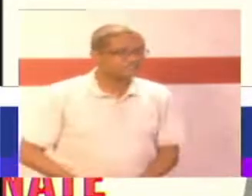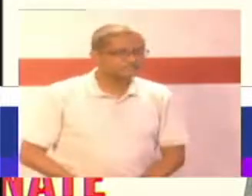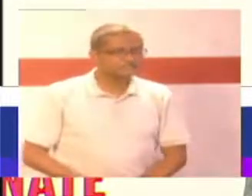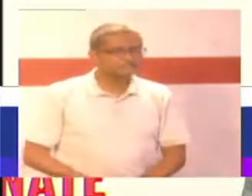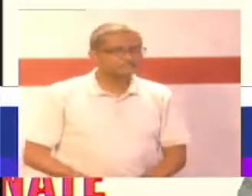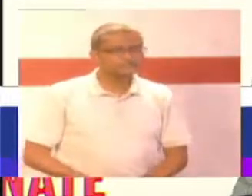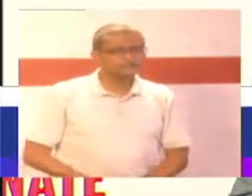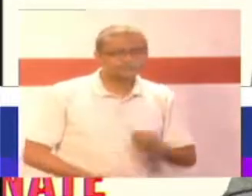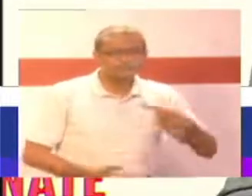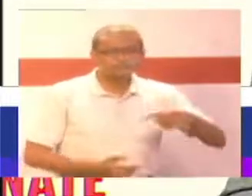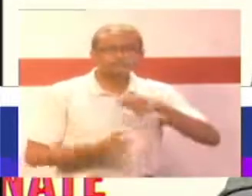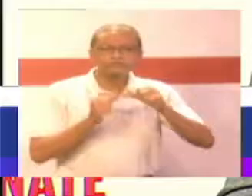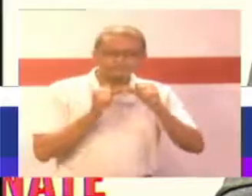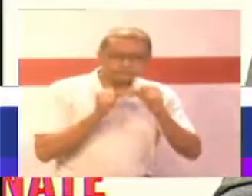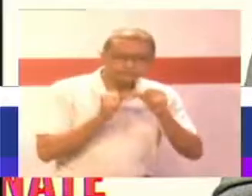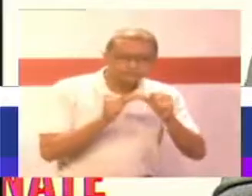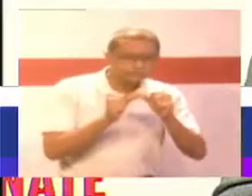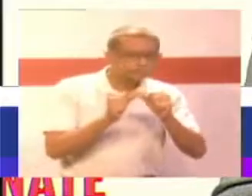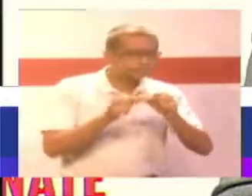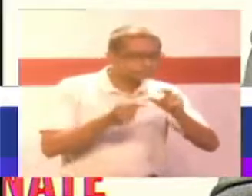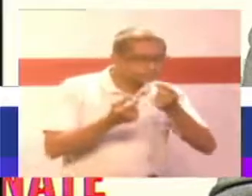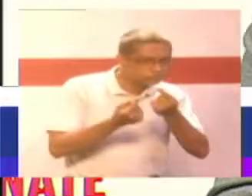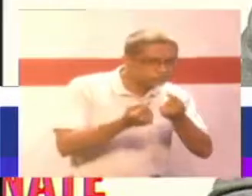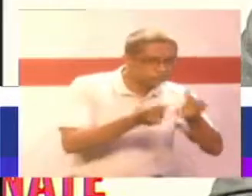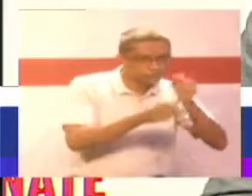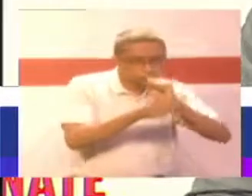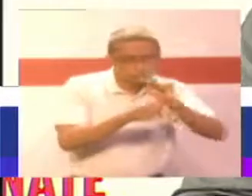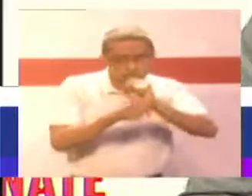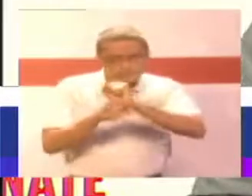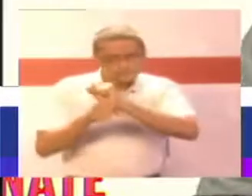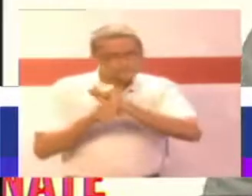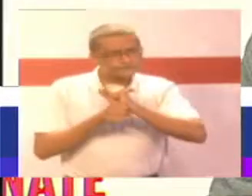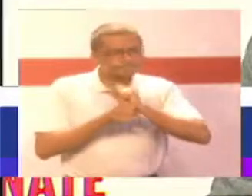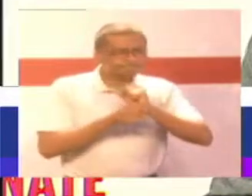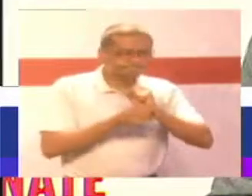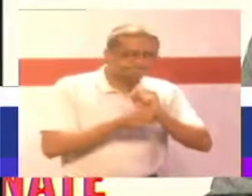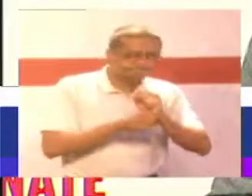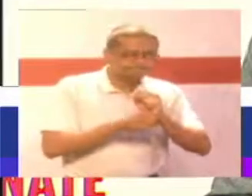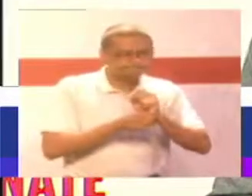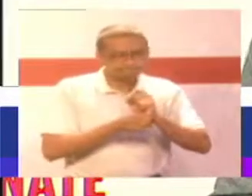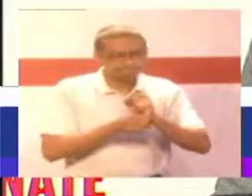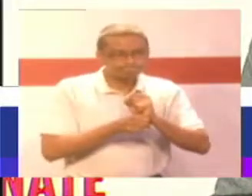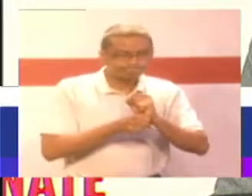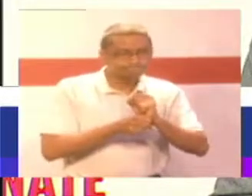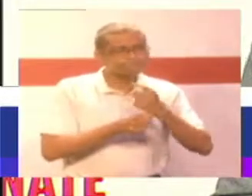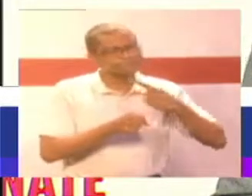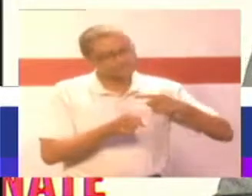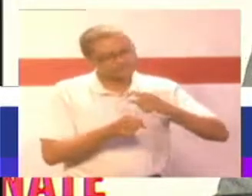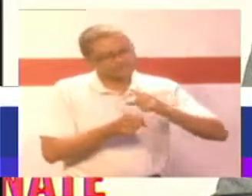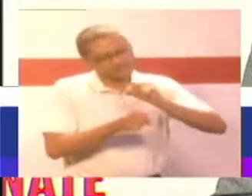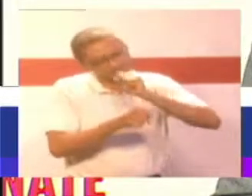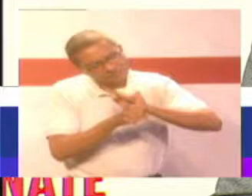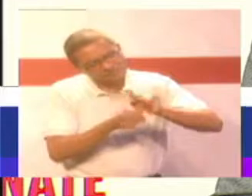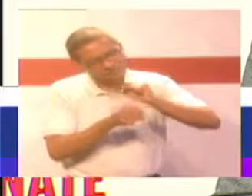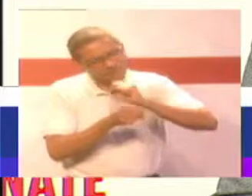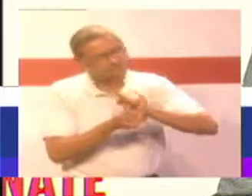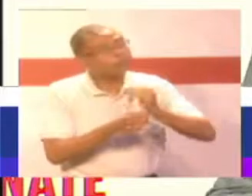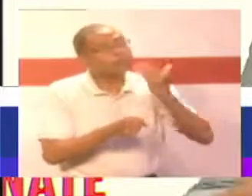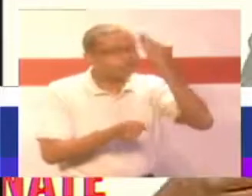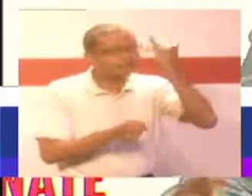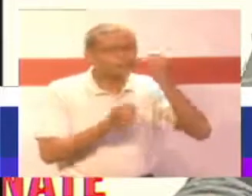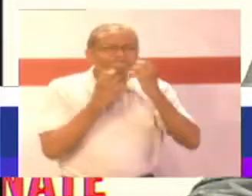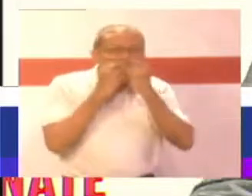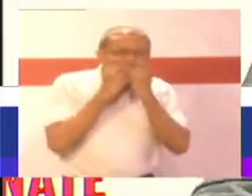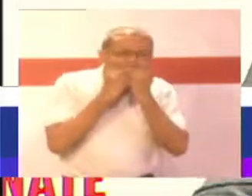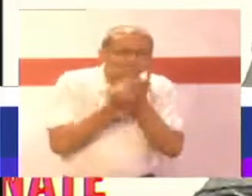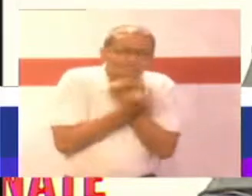we continue to do the work. It is a labor of love because persons